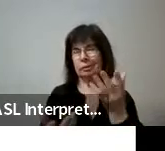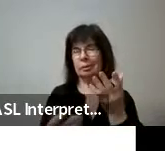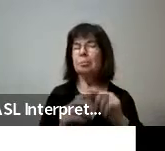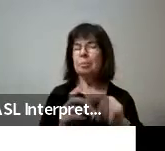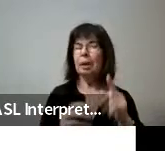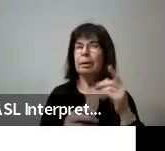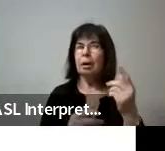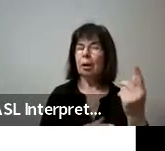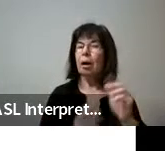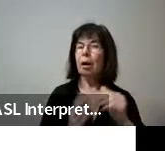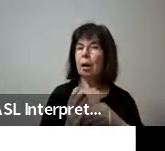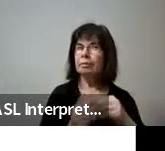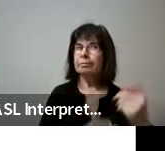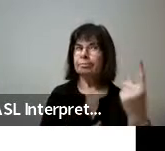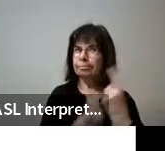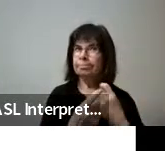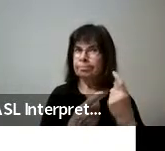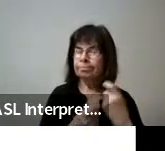slide.